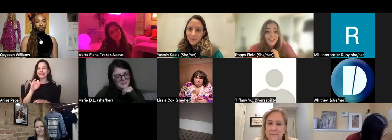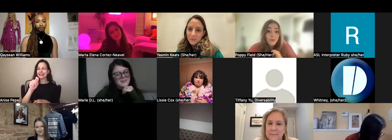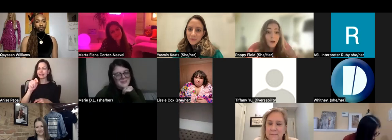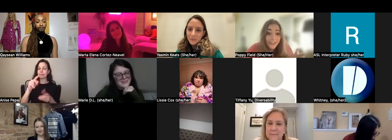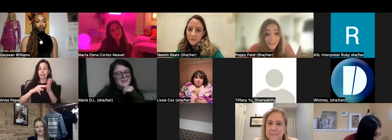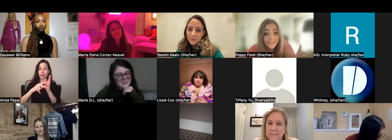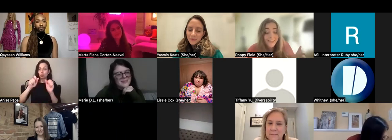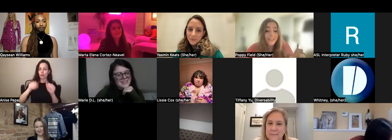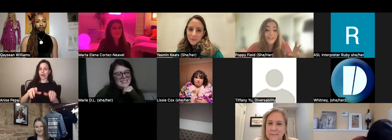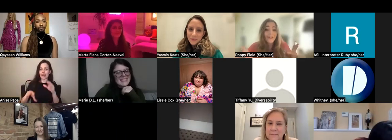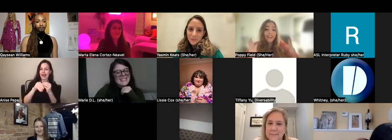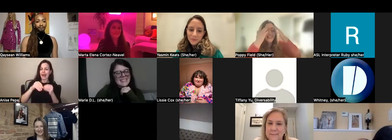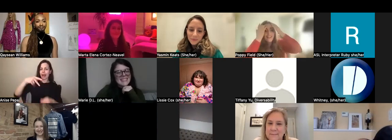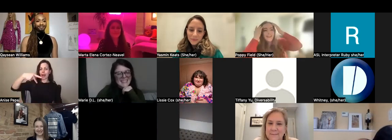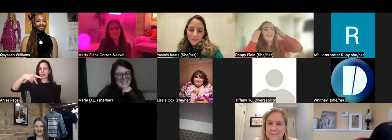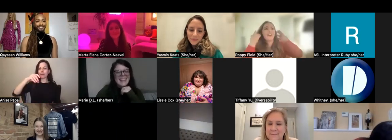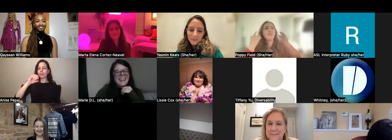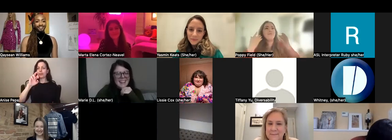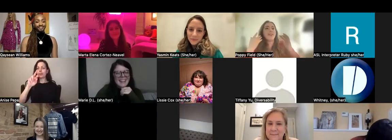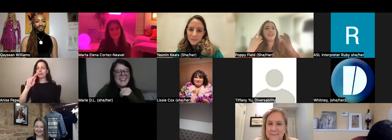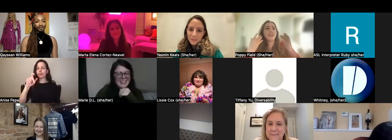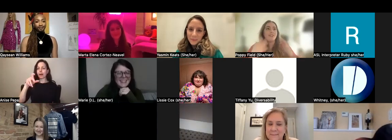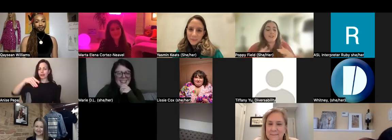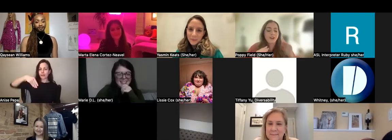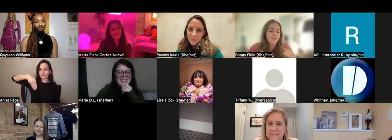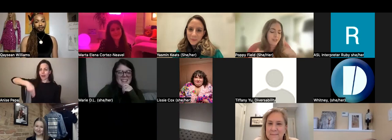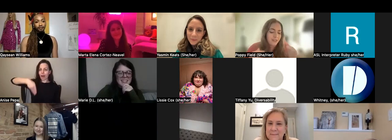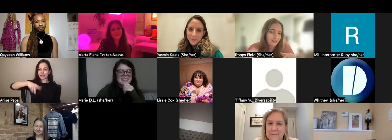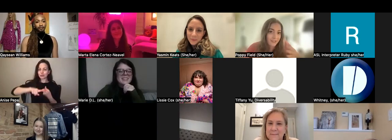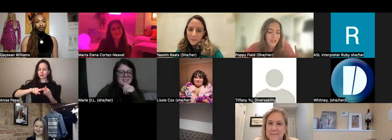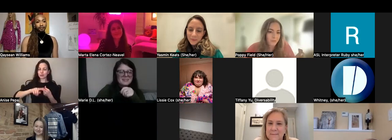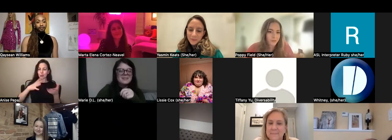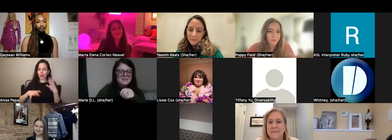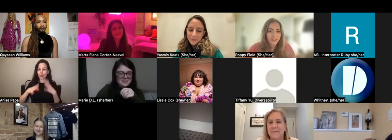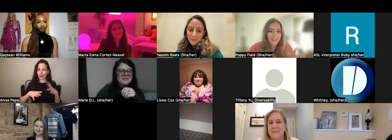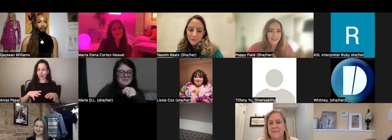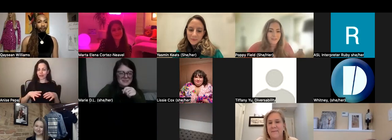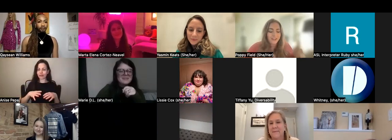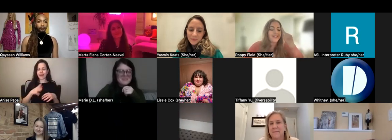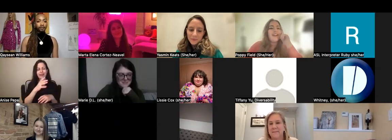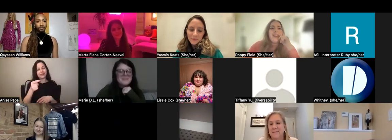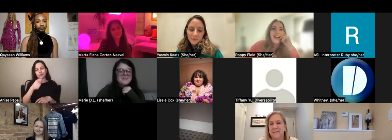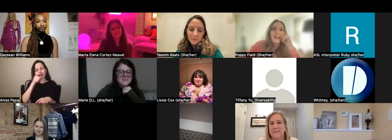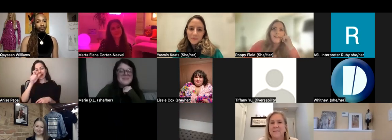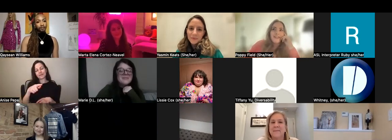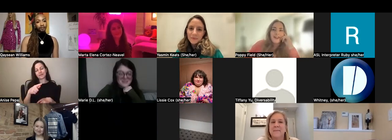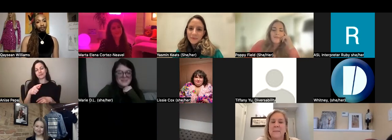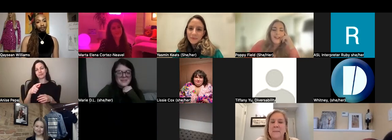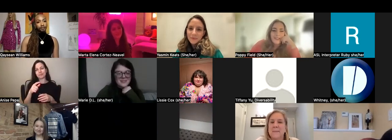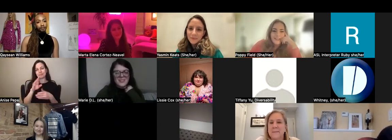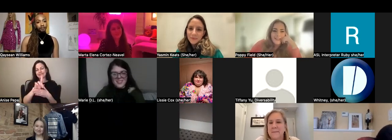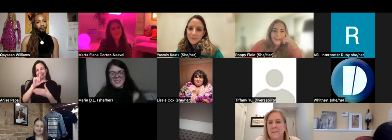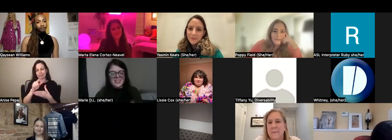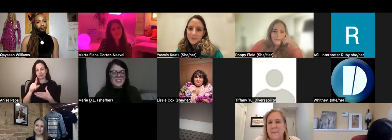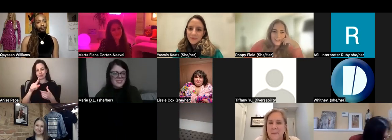pockets to your clothing. And like, I feel like you don't have to be disabled to appreciate that one. And I was like,